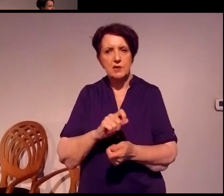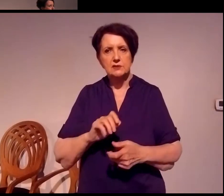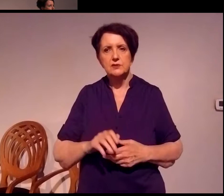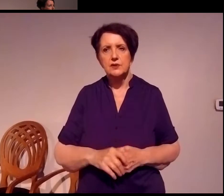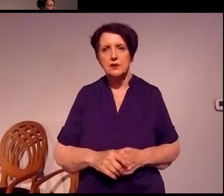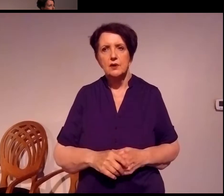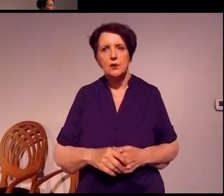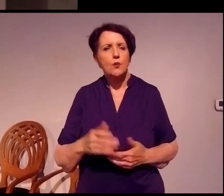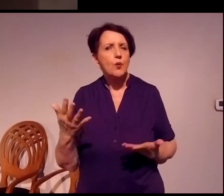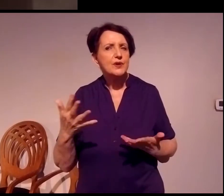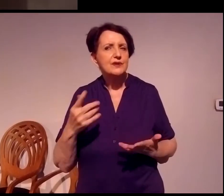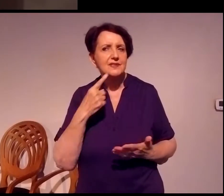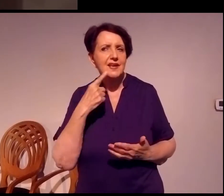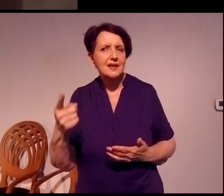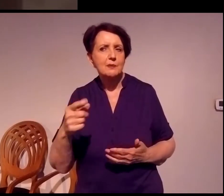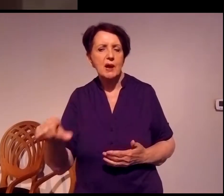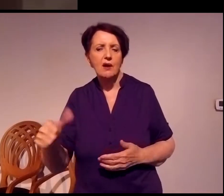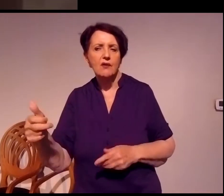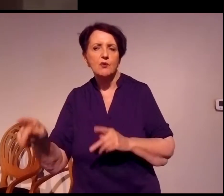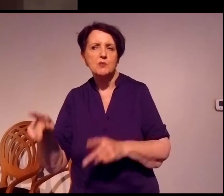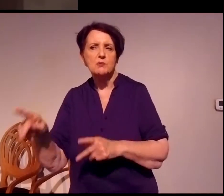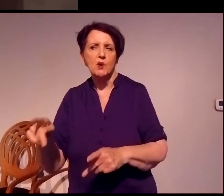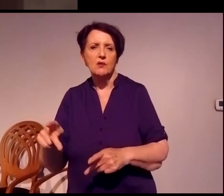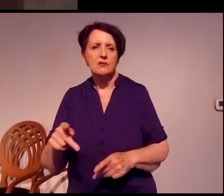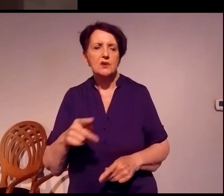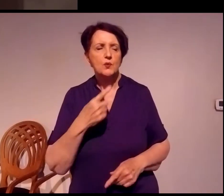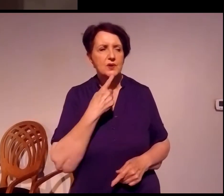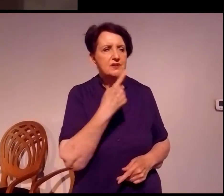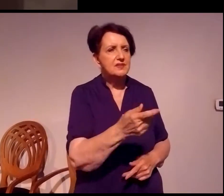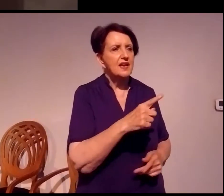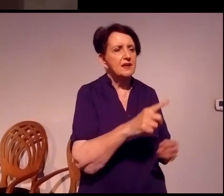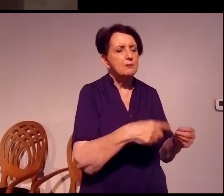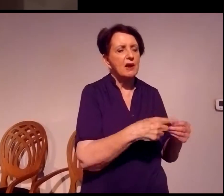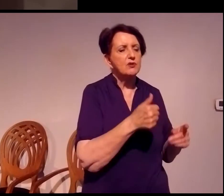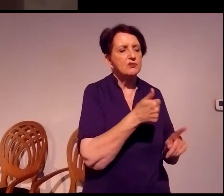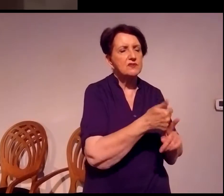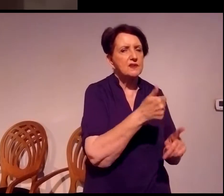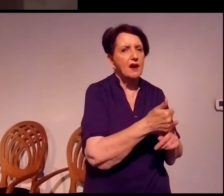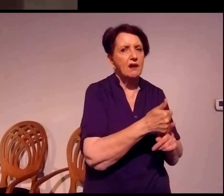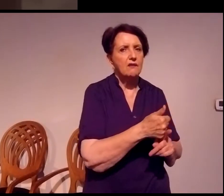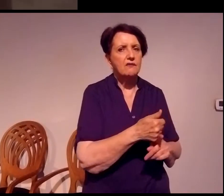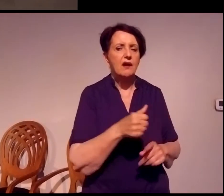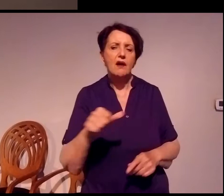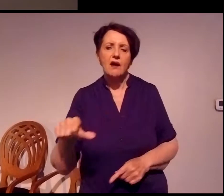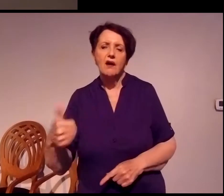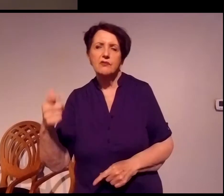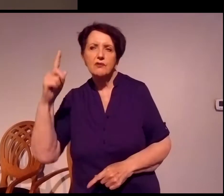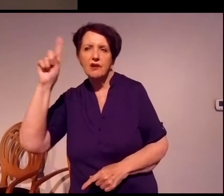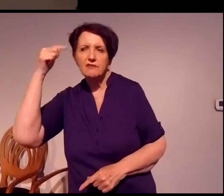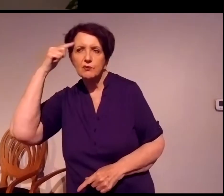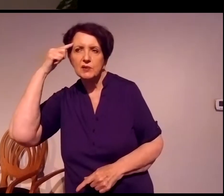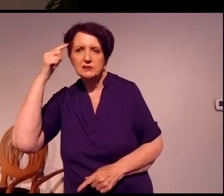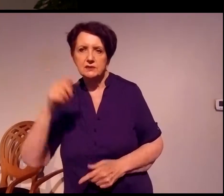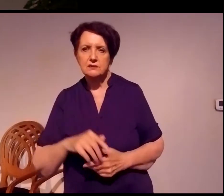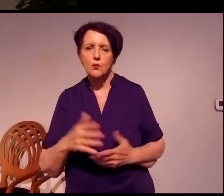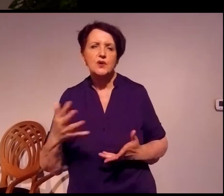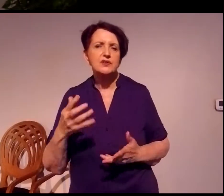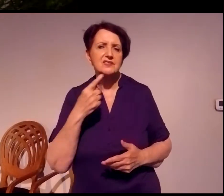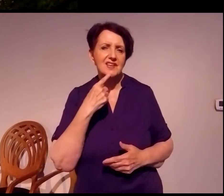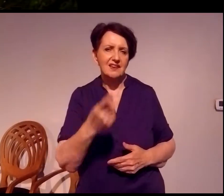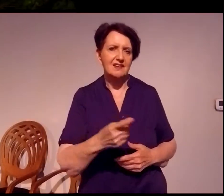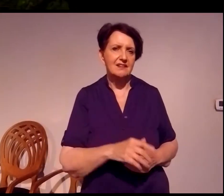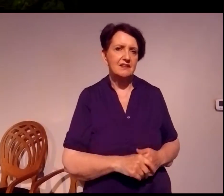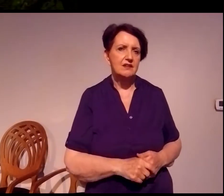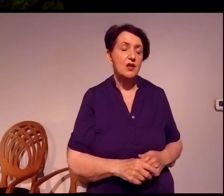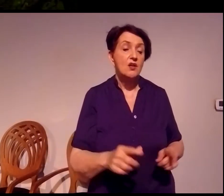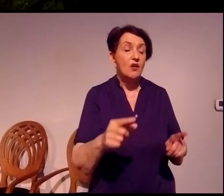thinking about other people? Other governments, other leaders. What are you saying? The word has